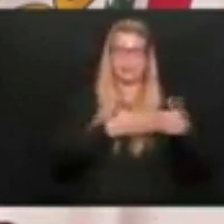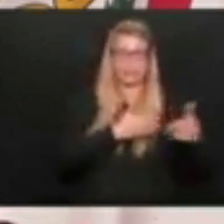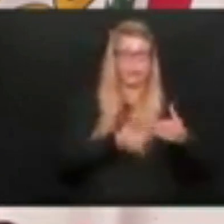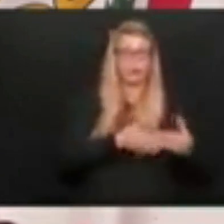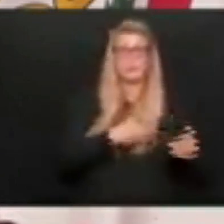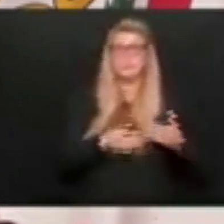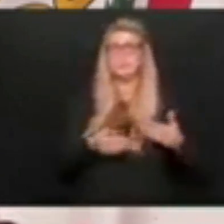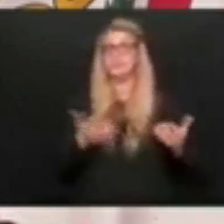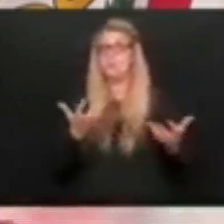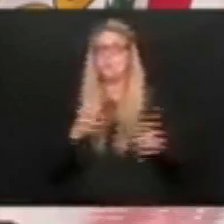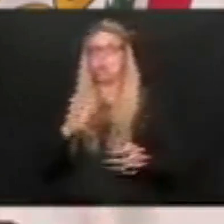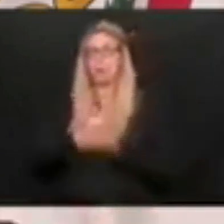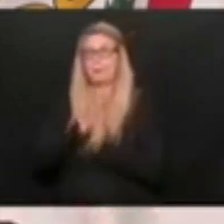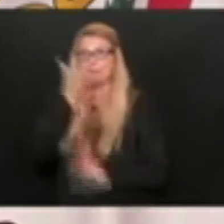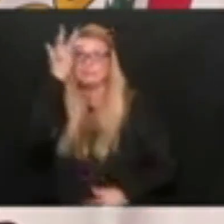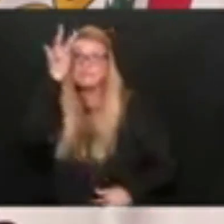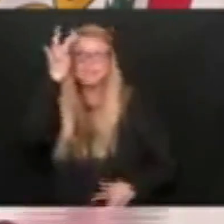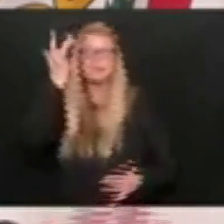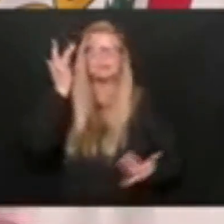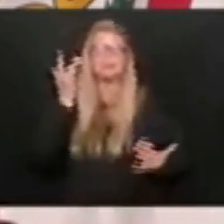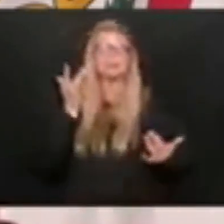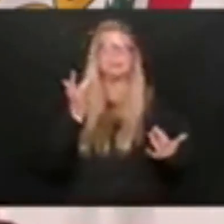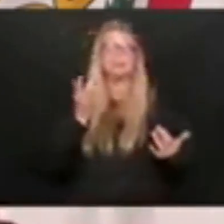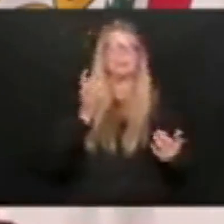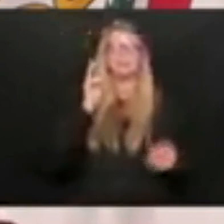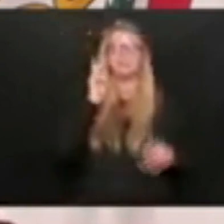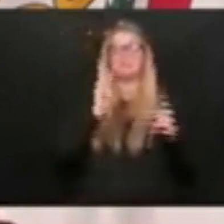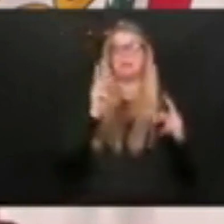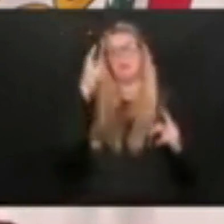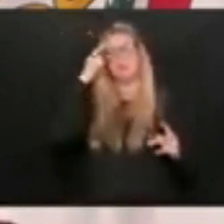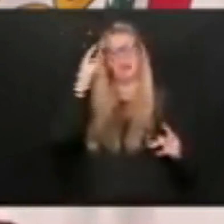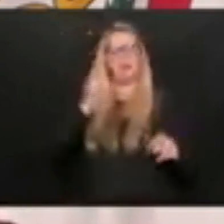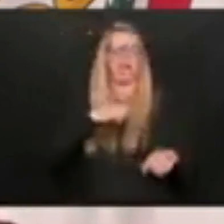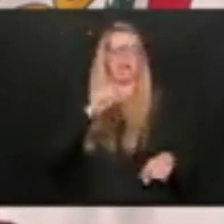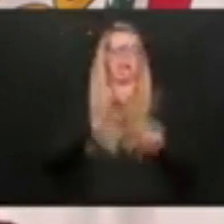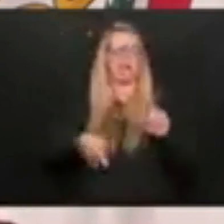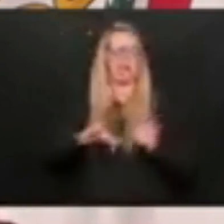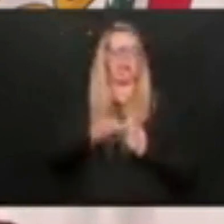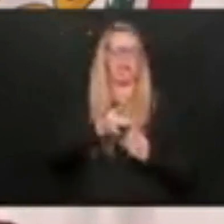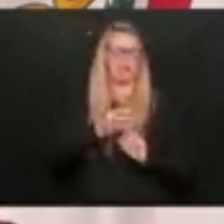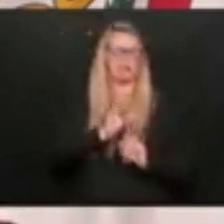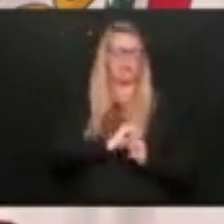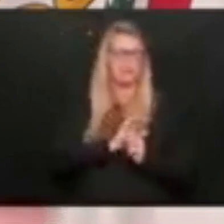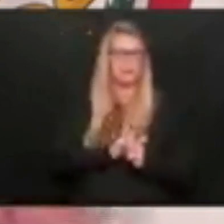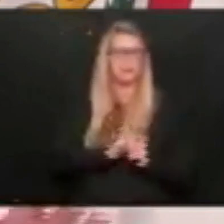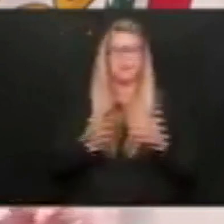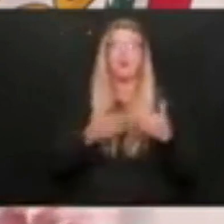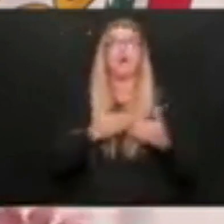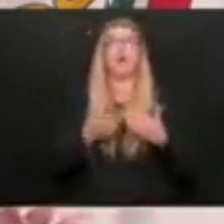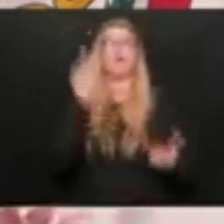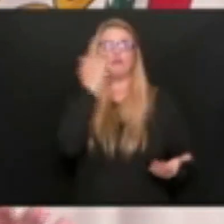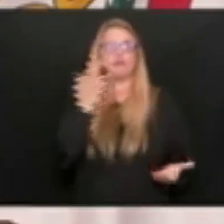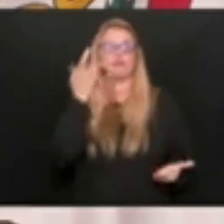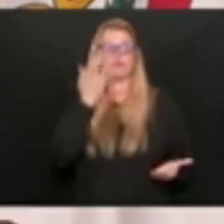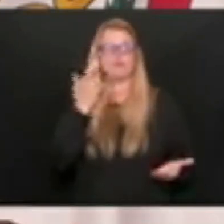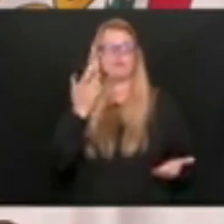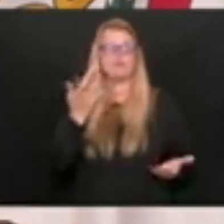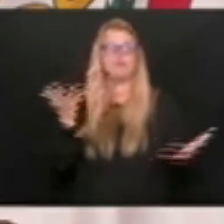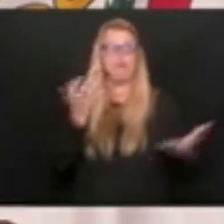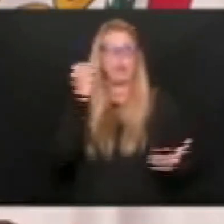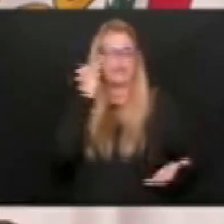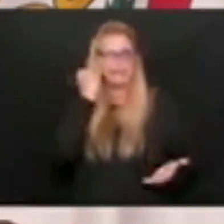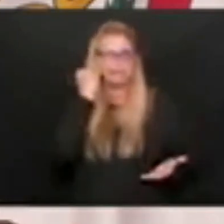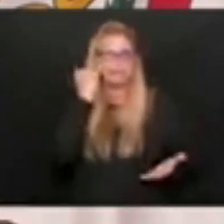effects or whatever. Some people may think they're invincible or whatever the situation that Paul said. What if